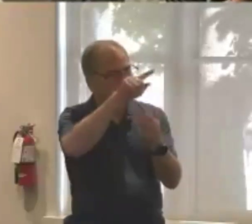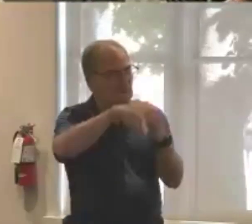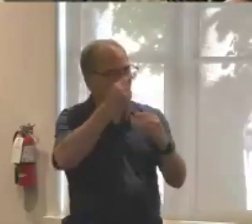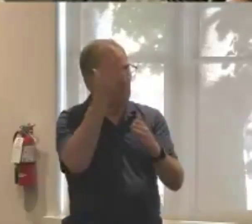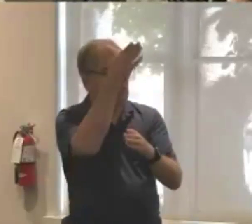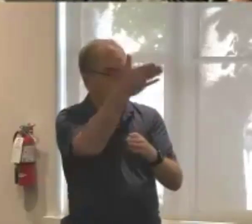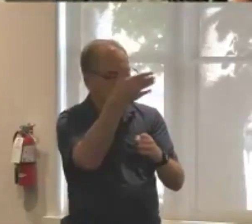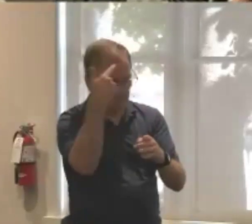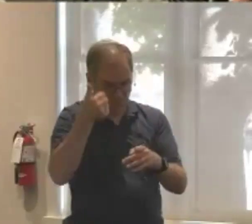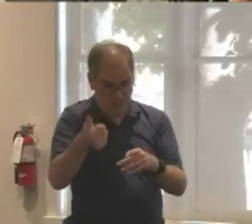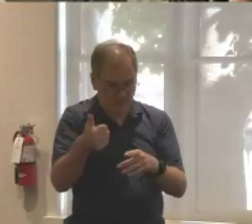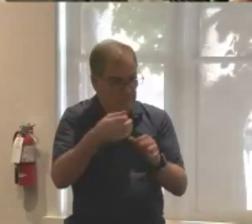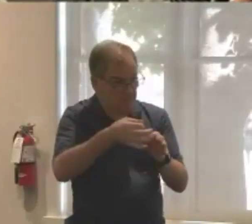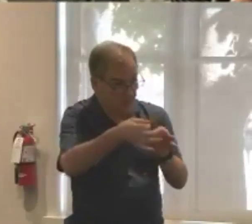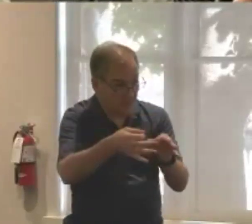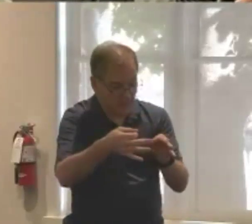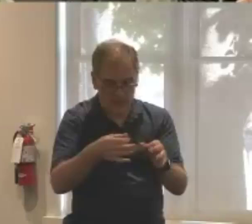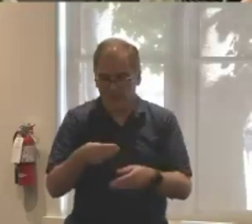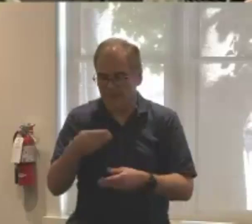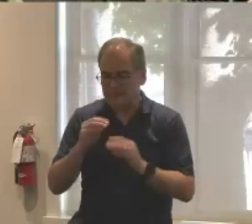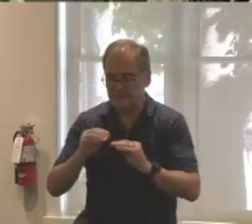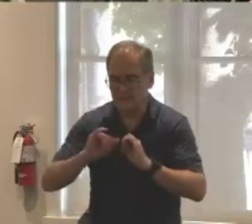themselves and avoid being at the mercy of